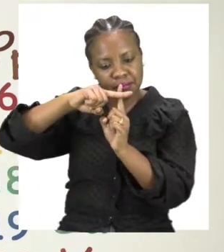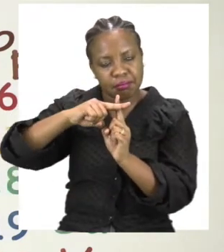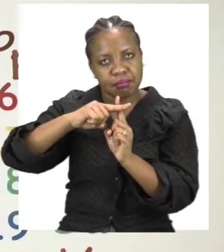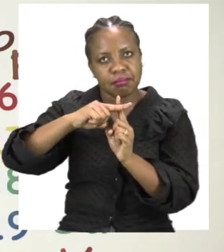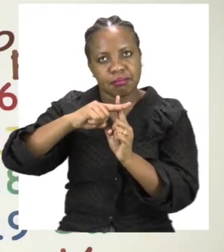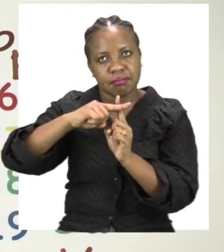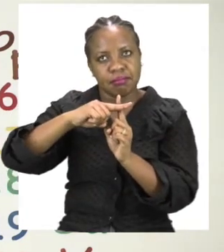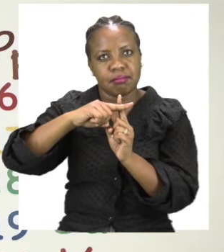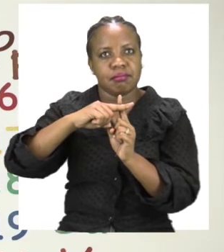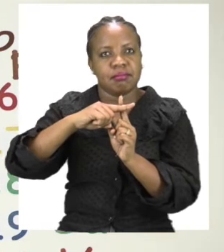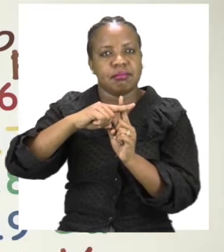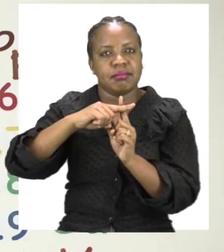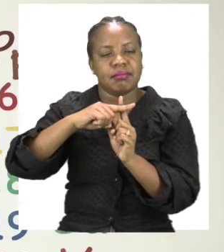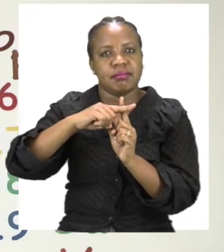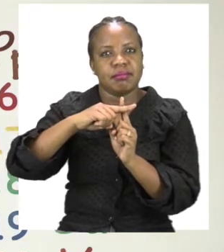plus.